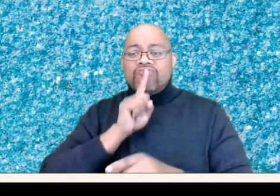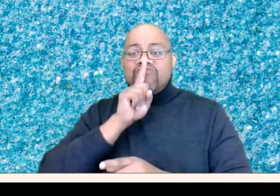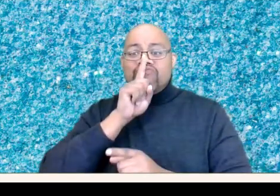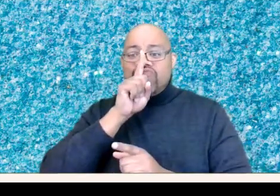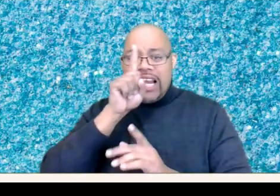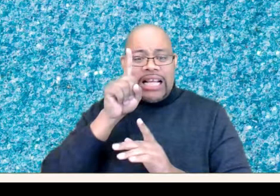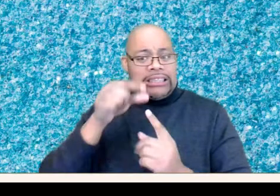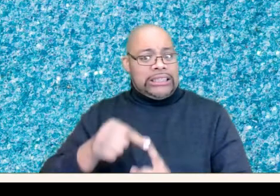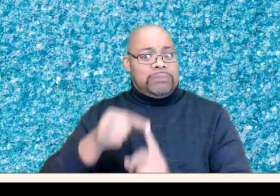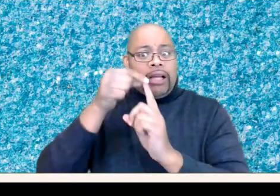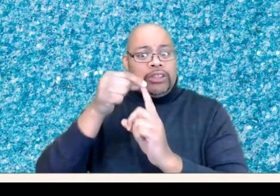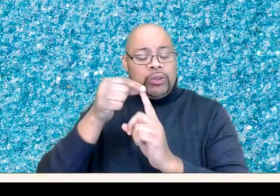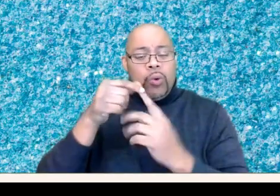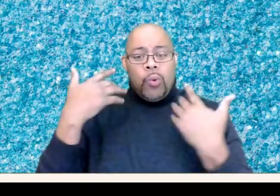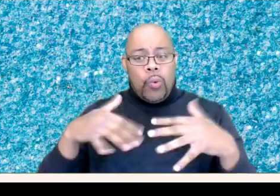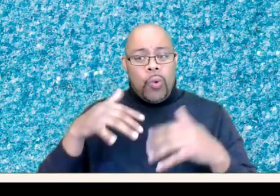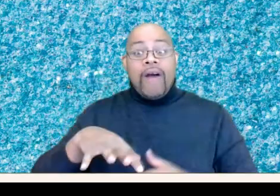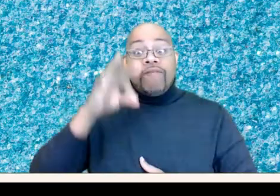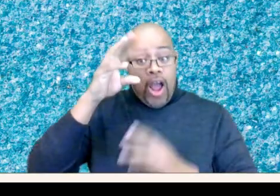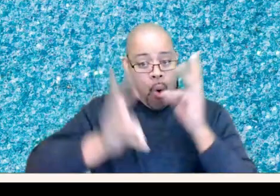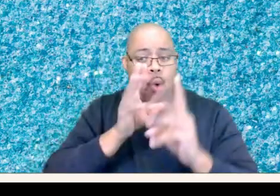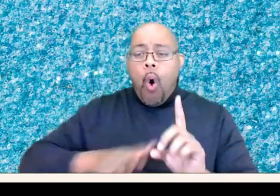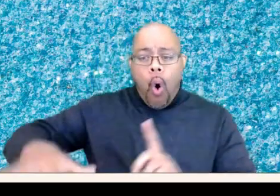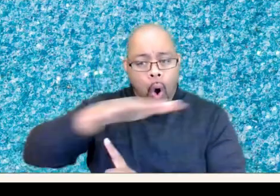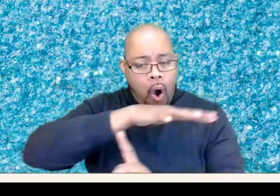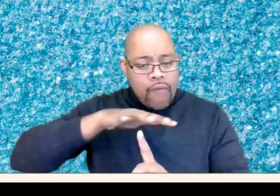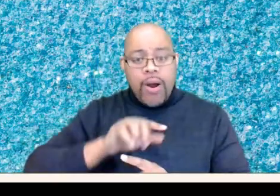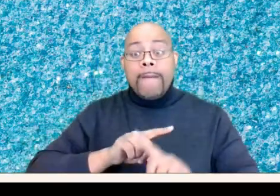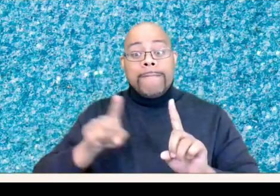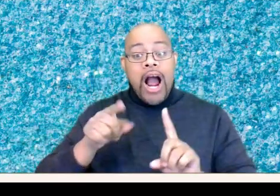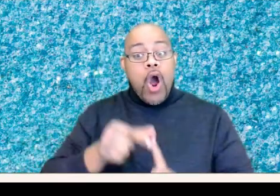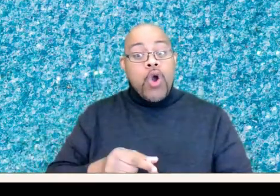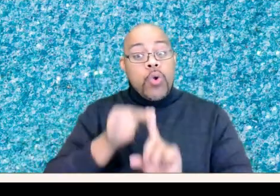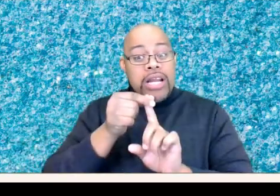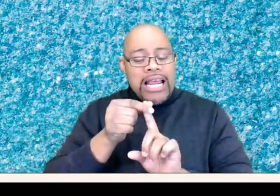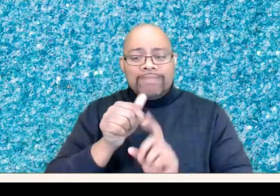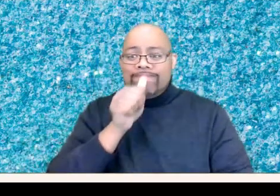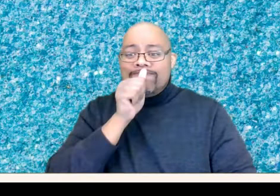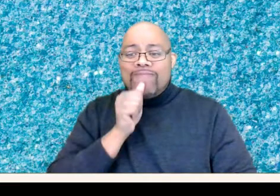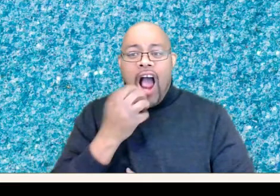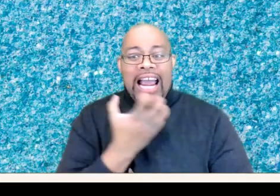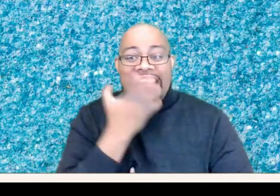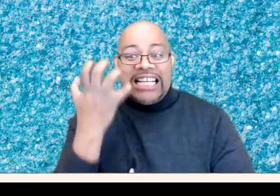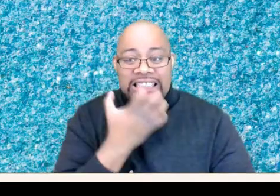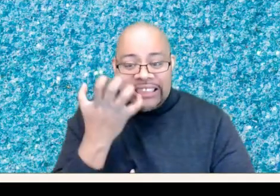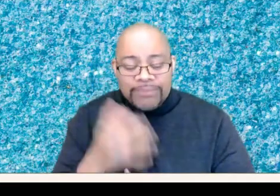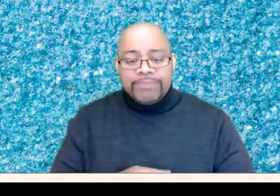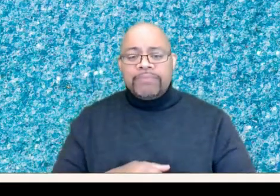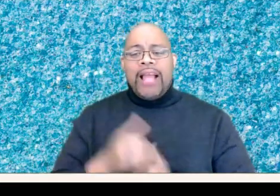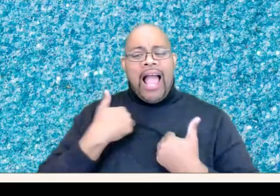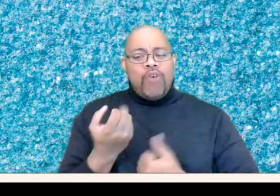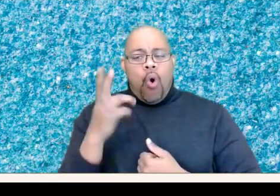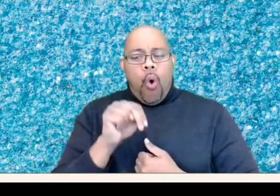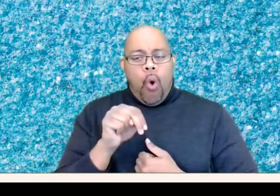extremophile, something that is found around the world and is uniquely heat tolerant. And this has its